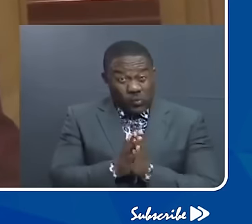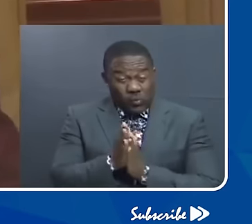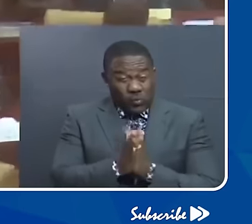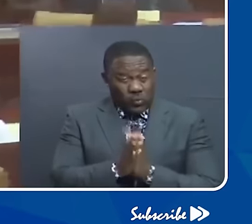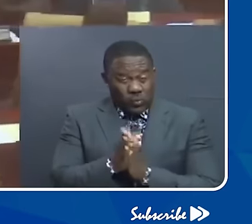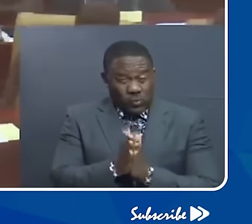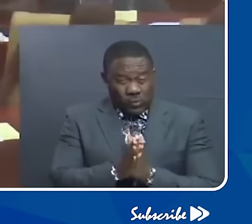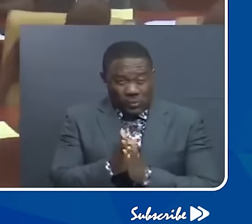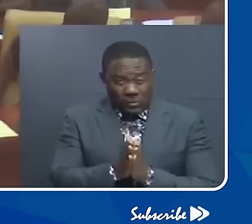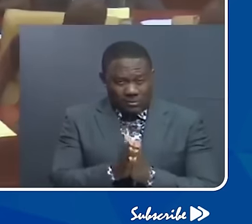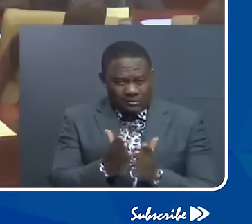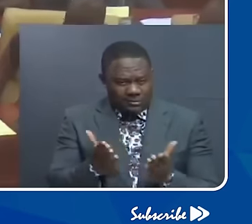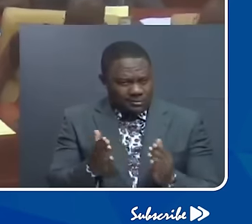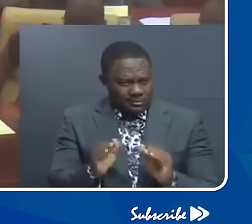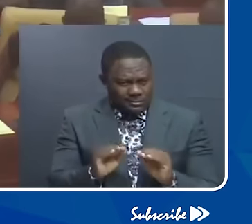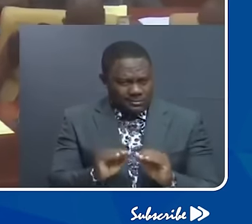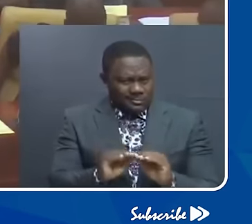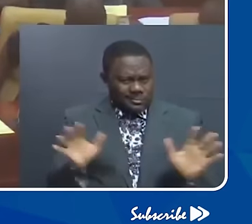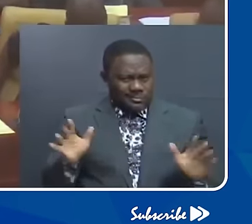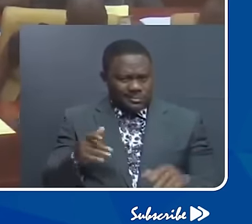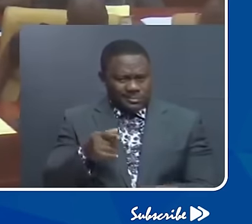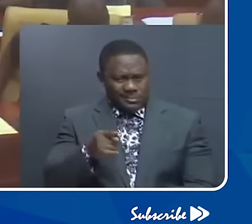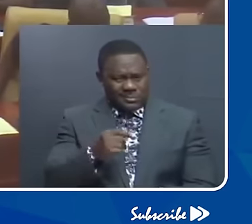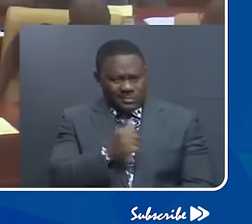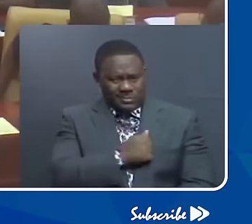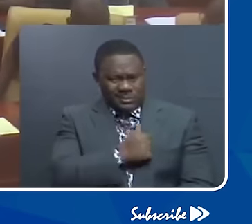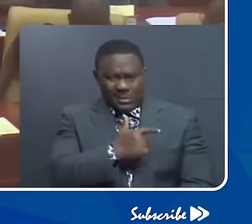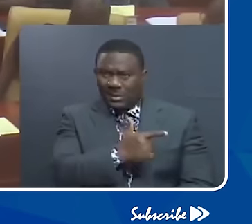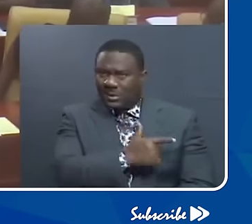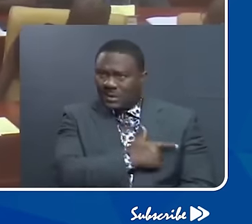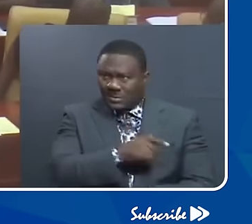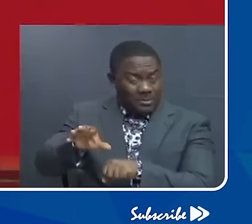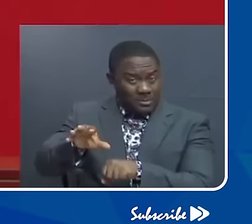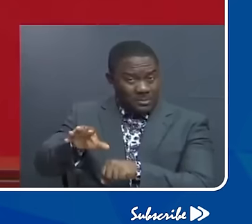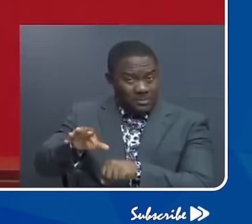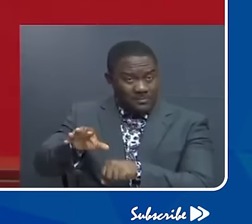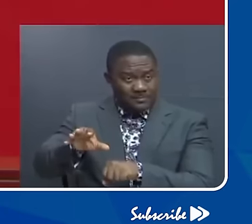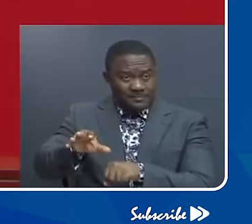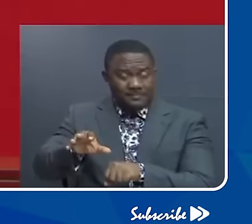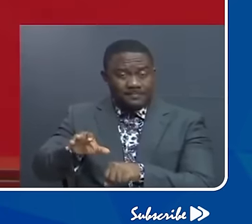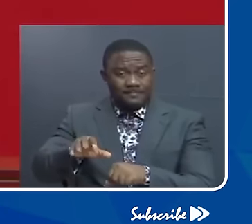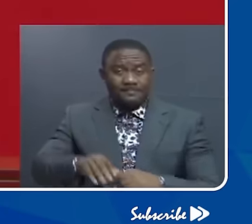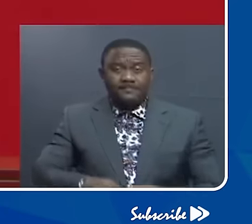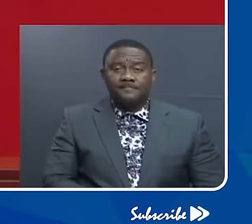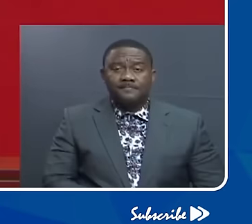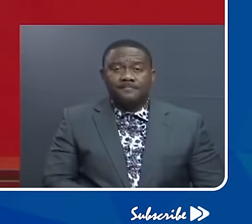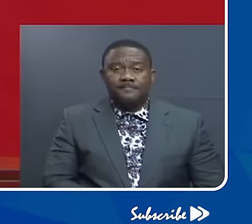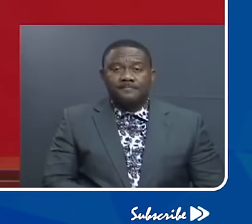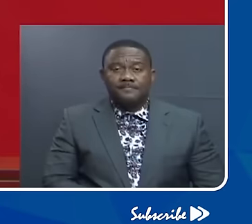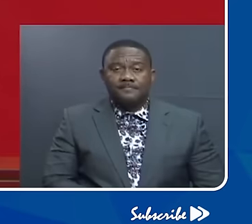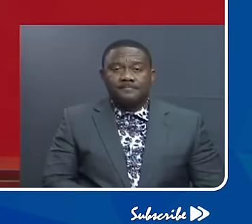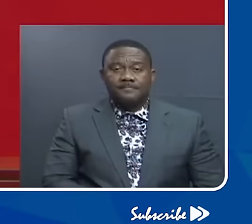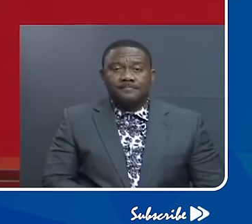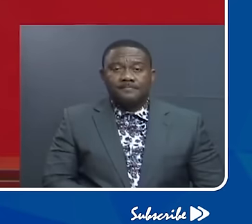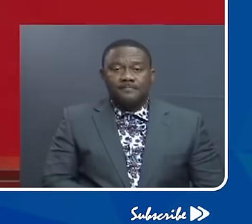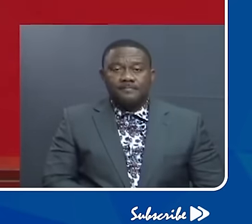in view of this clear and unambiguous advice from the Attorney General, which